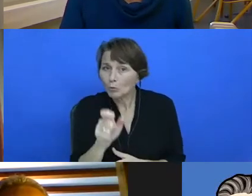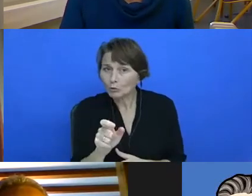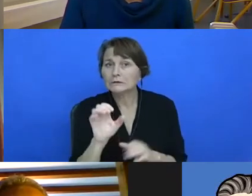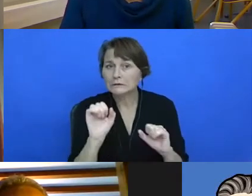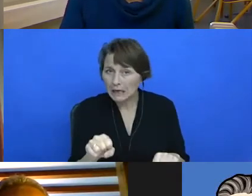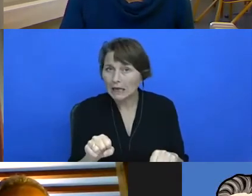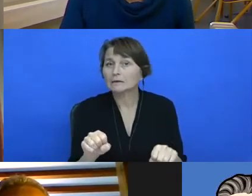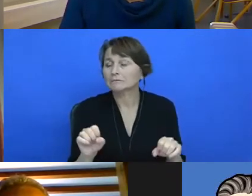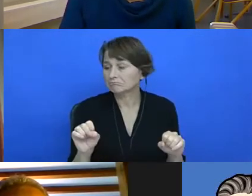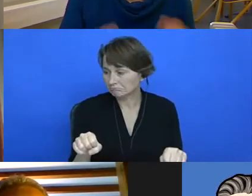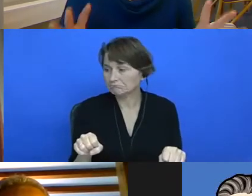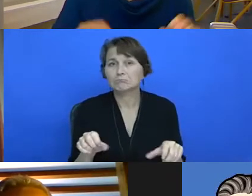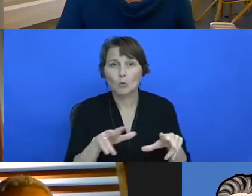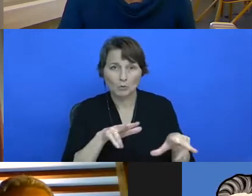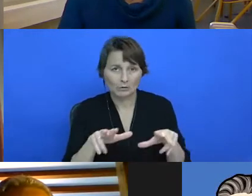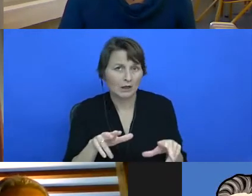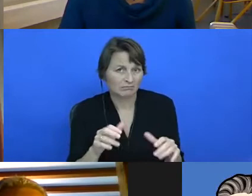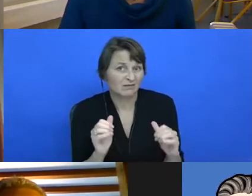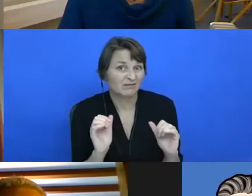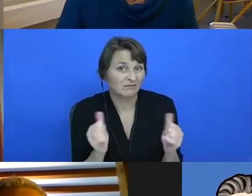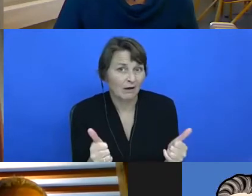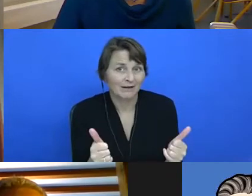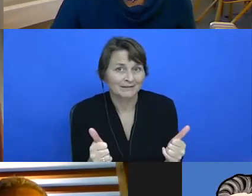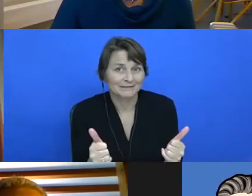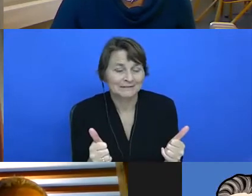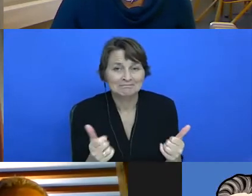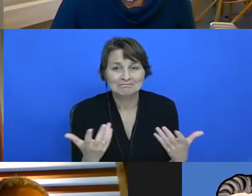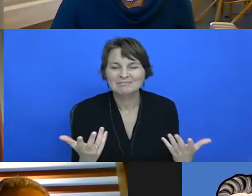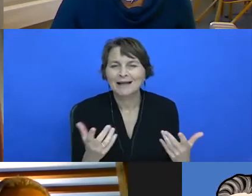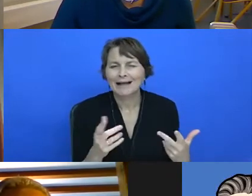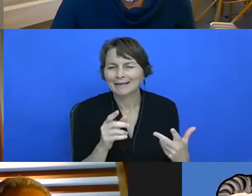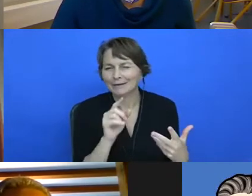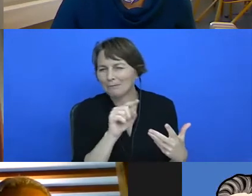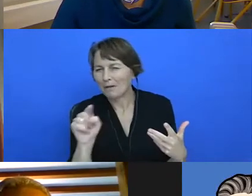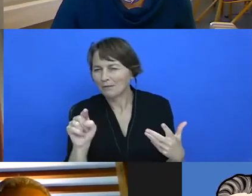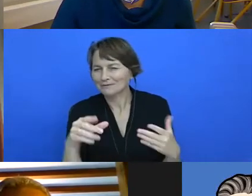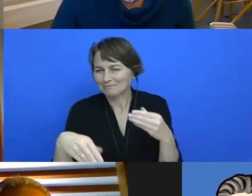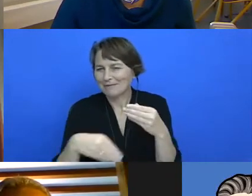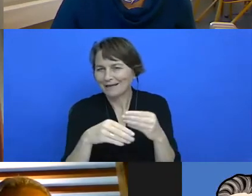should be fine. I'll let the others go too. I know that they have lots to add.